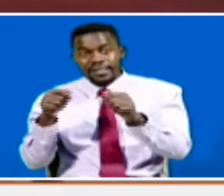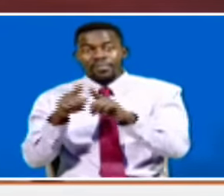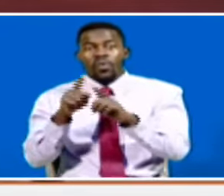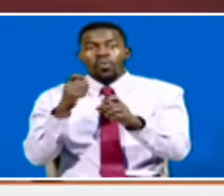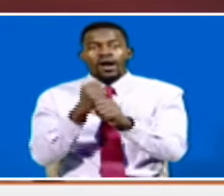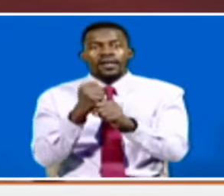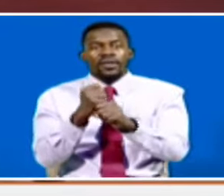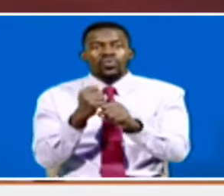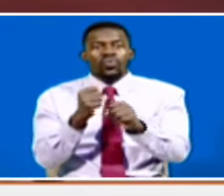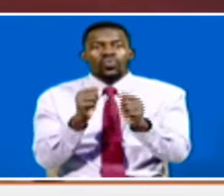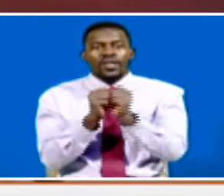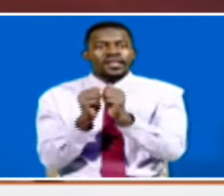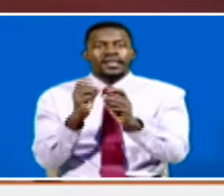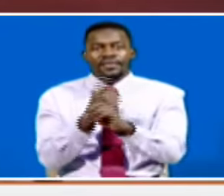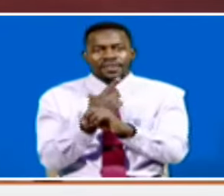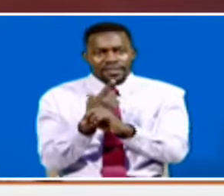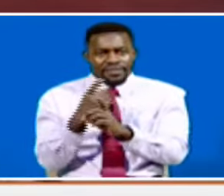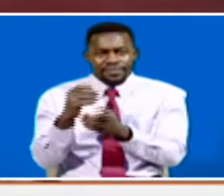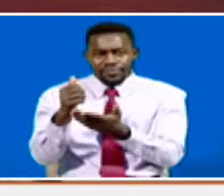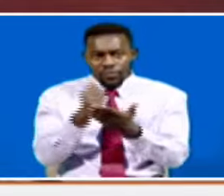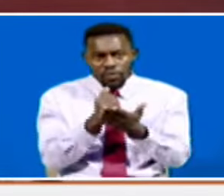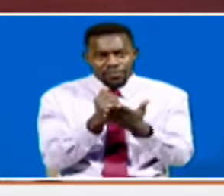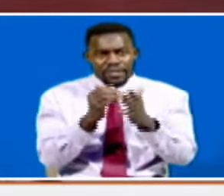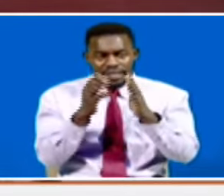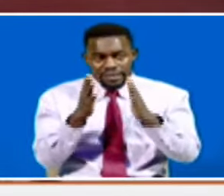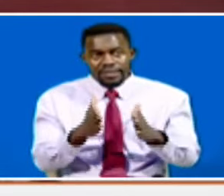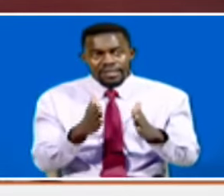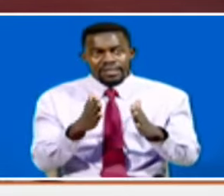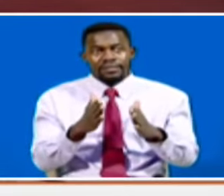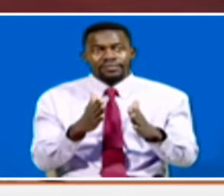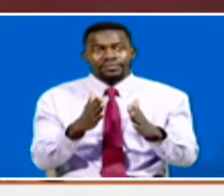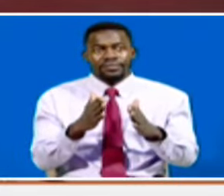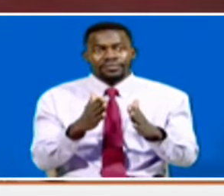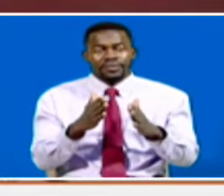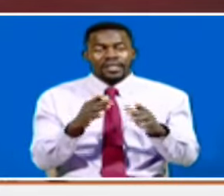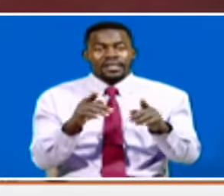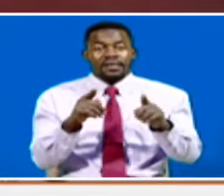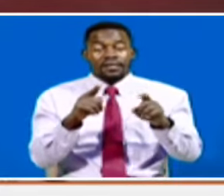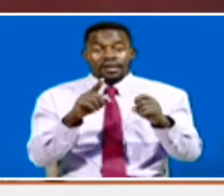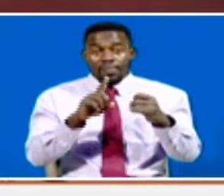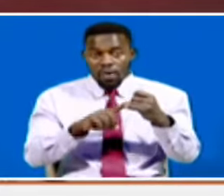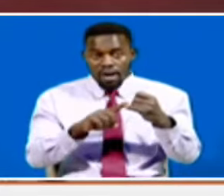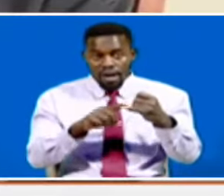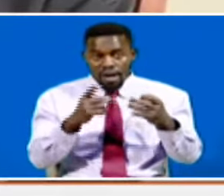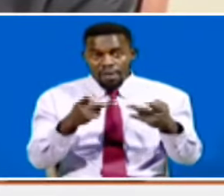undertake their responsibility. And part of that has included us providing